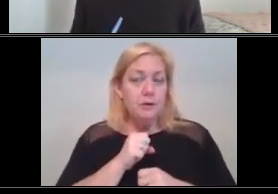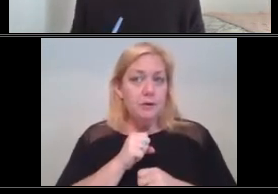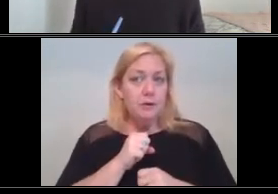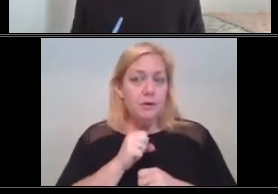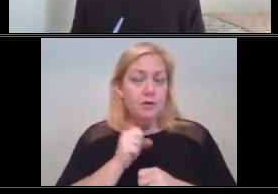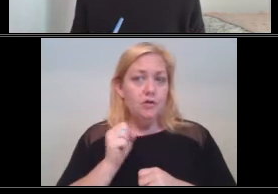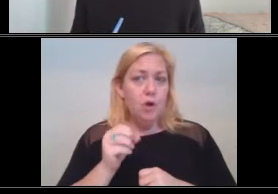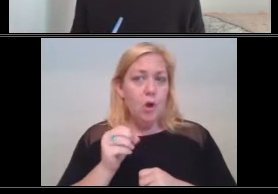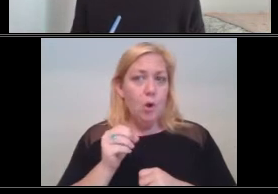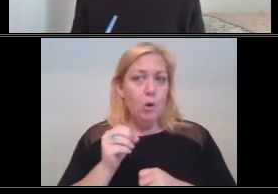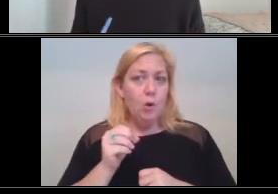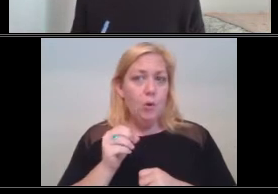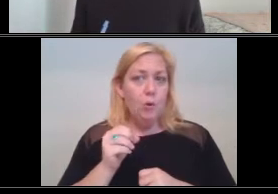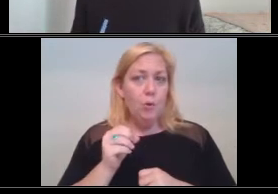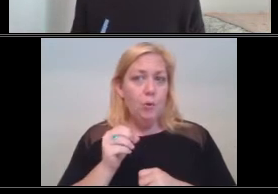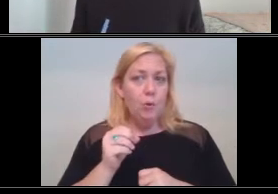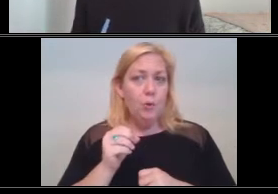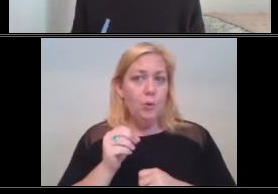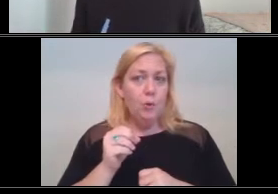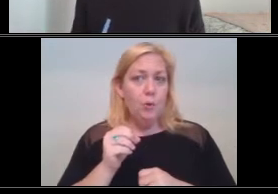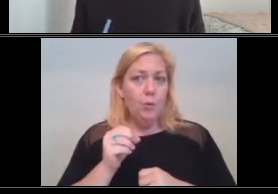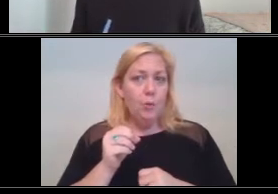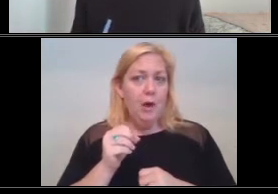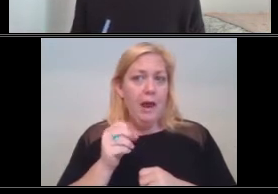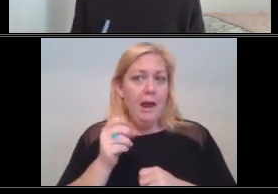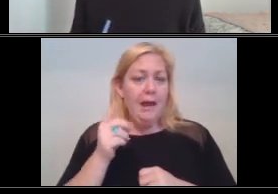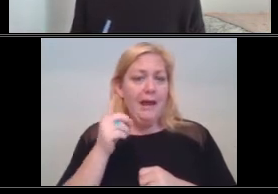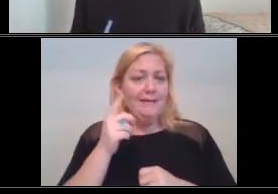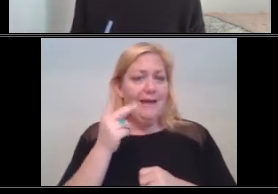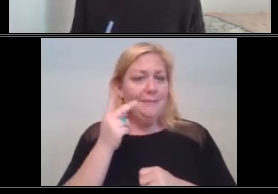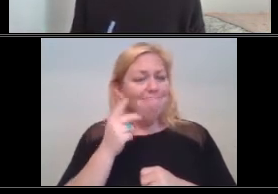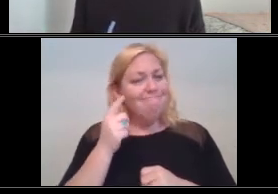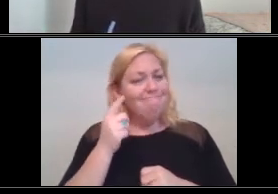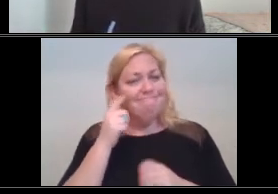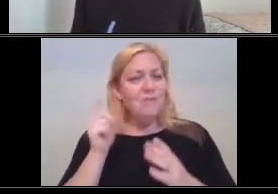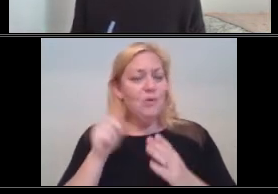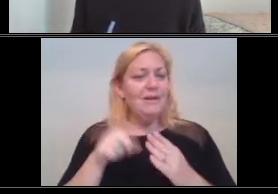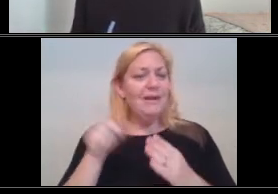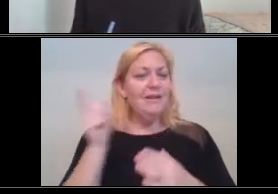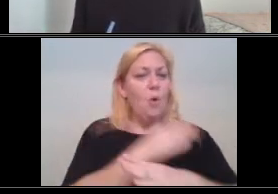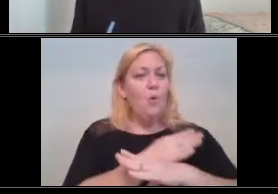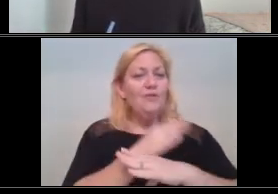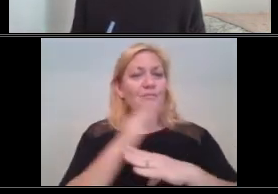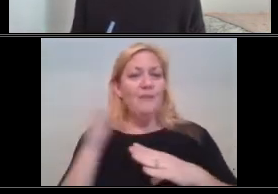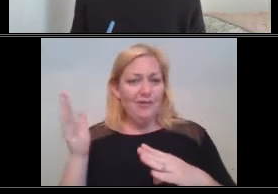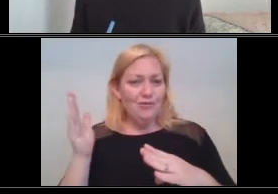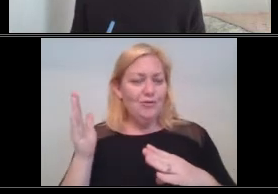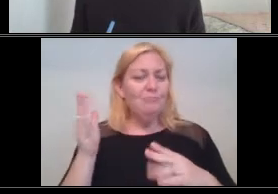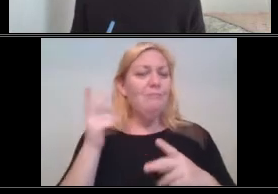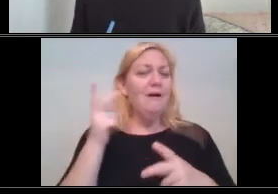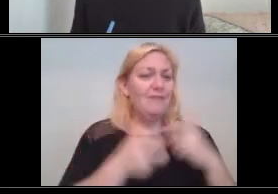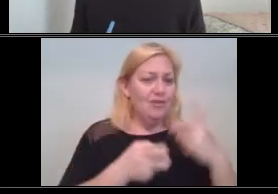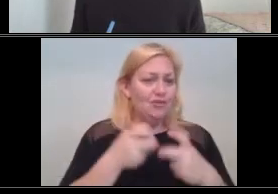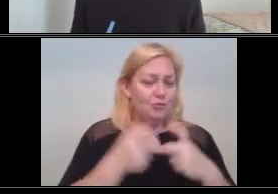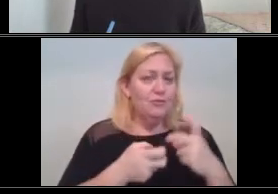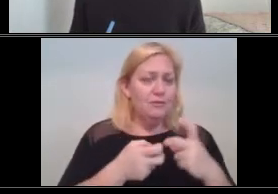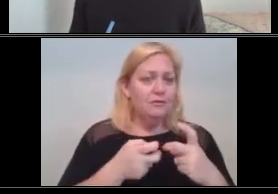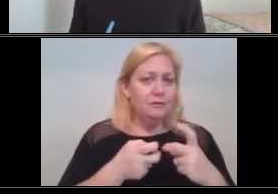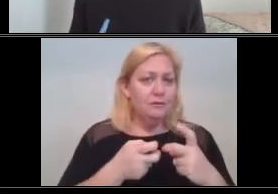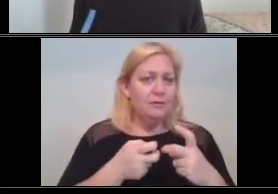So it goes as I was saying, a full spectrum on resolving issues, outstanding issues that